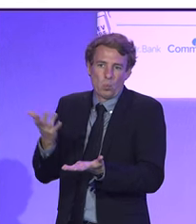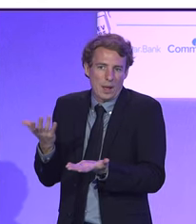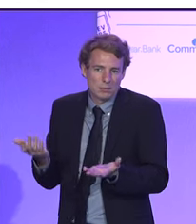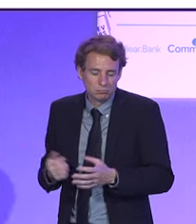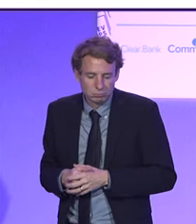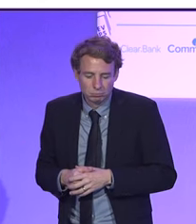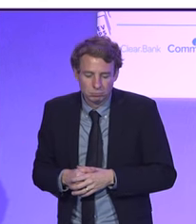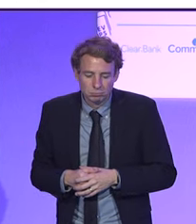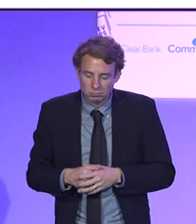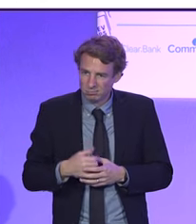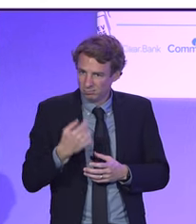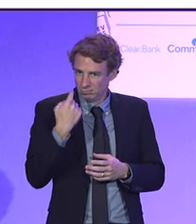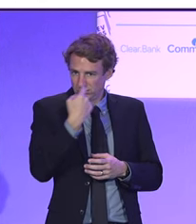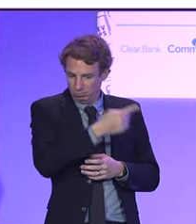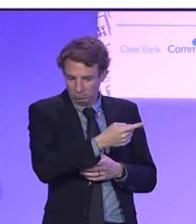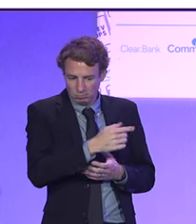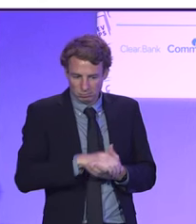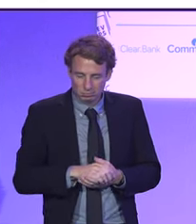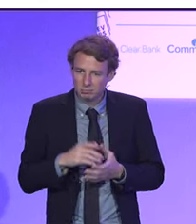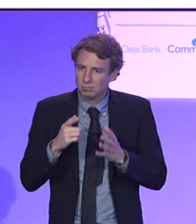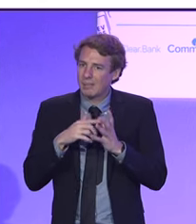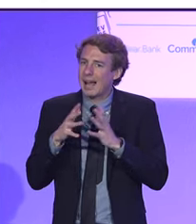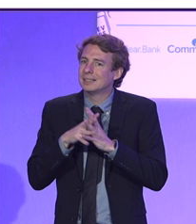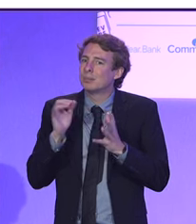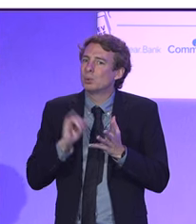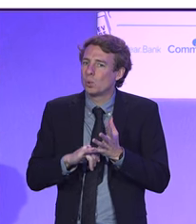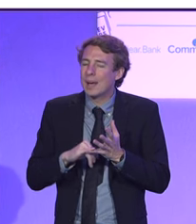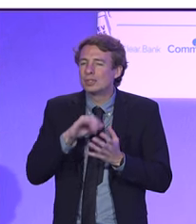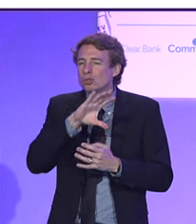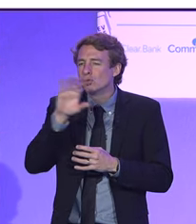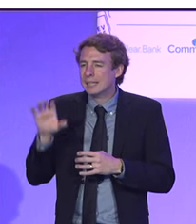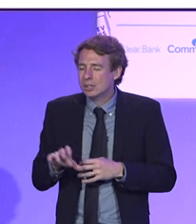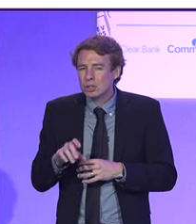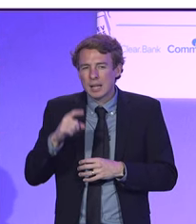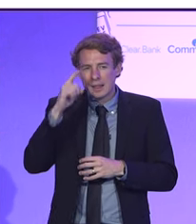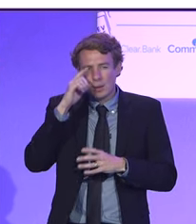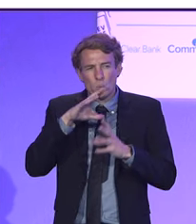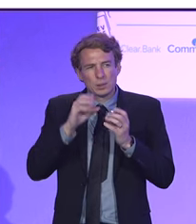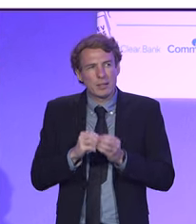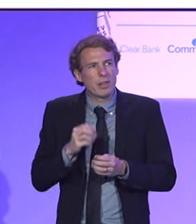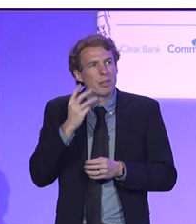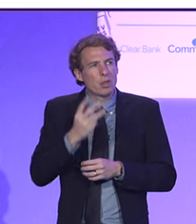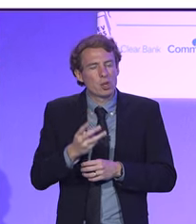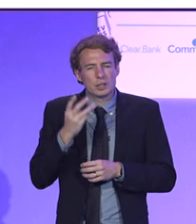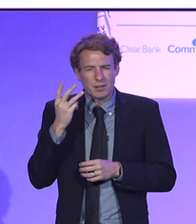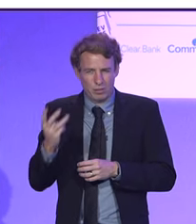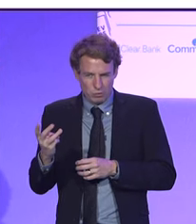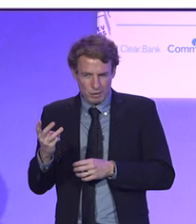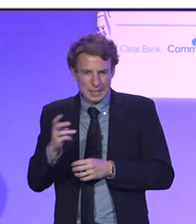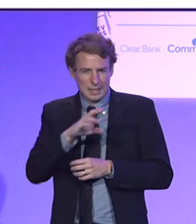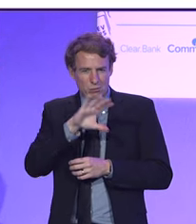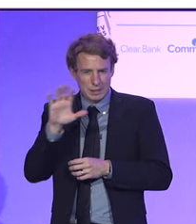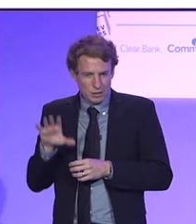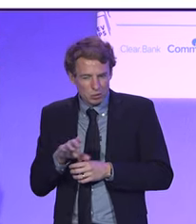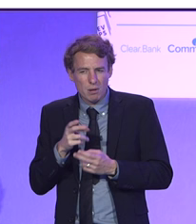a picture from AWS regions. I think at the moment there are about 33 regions, different regions, if you count